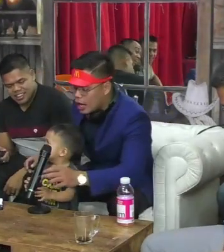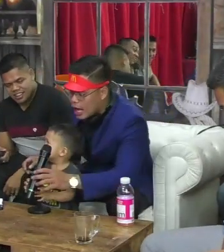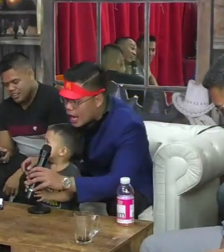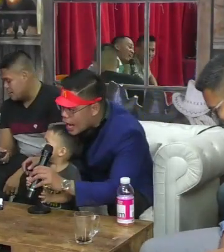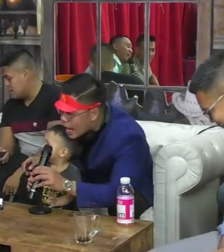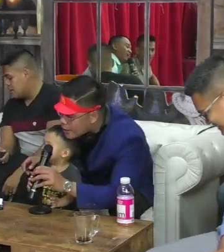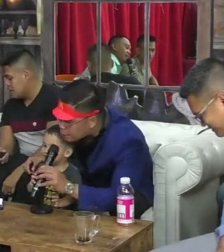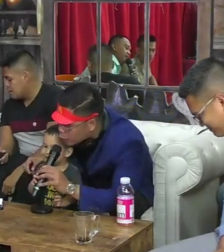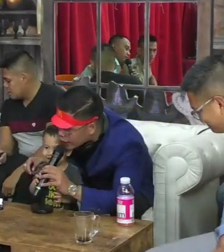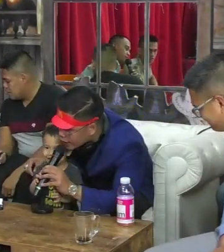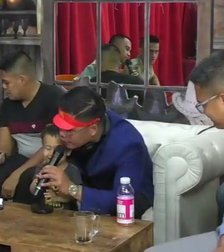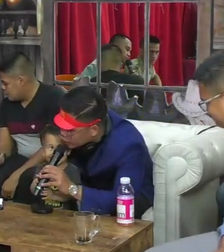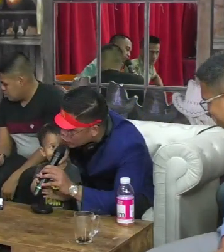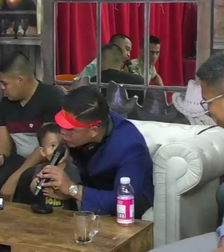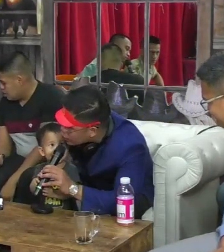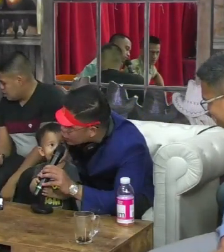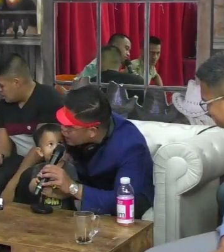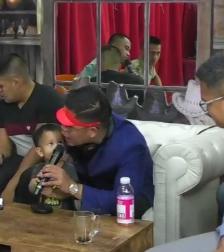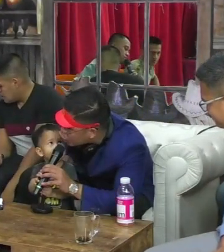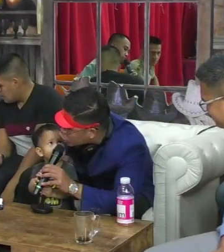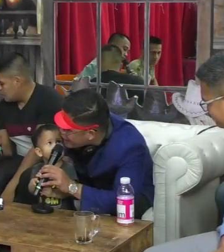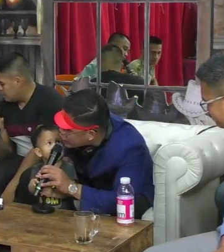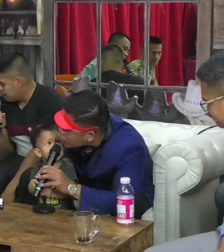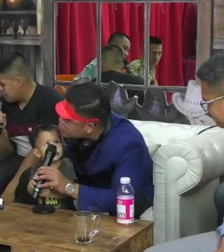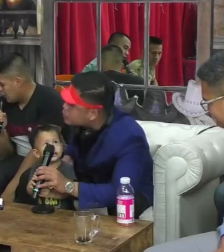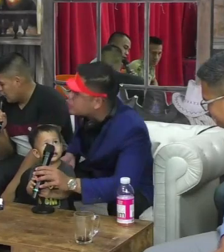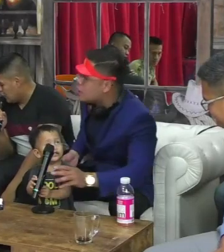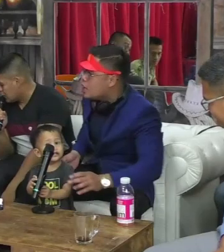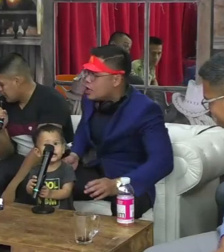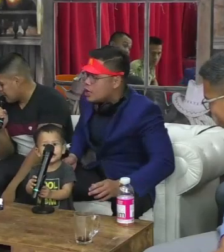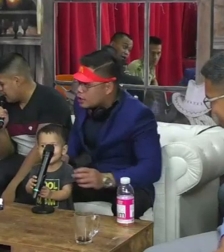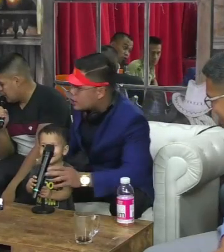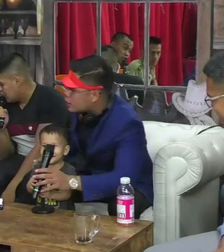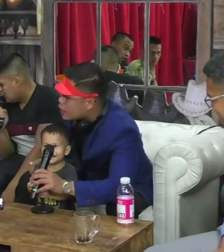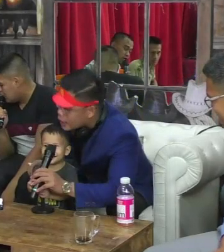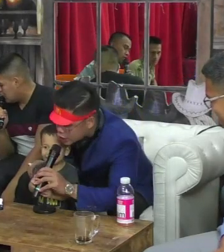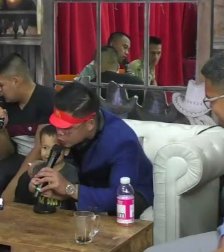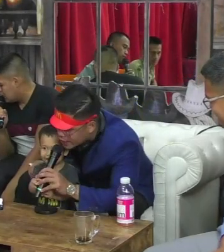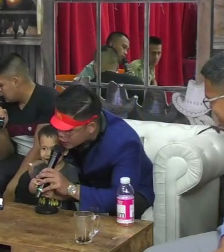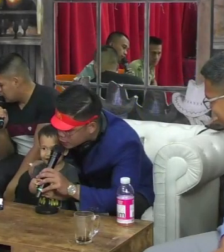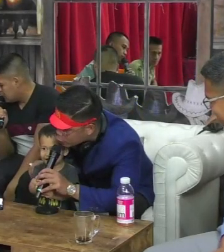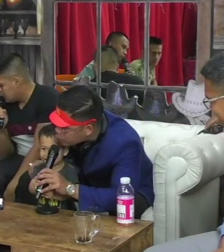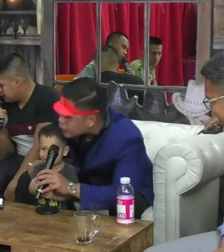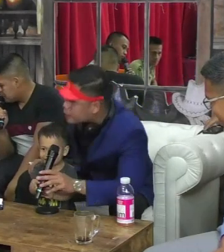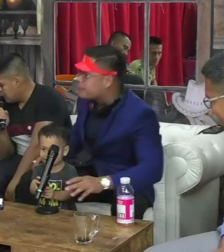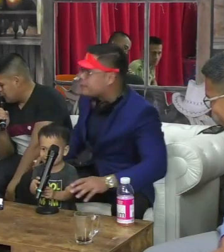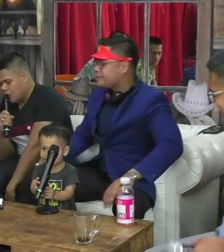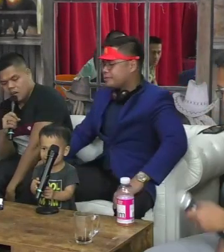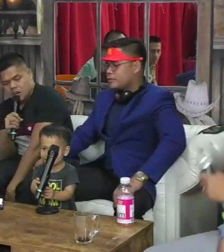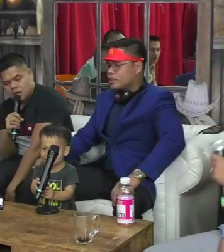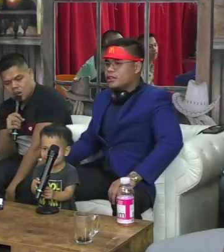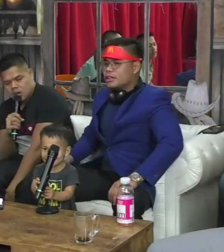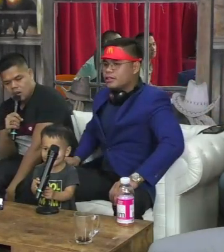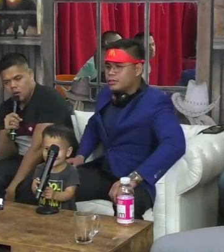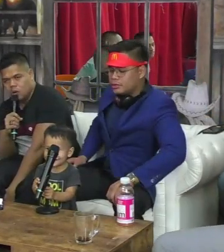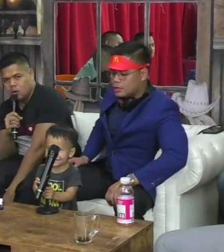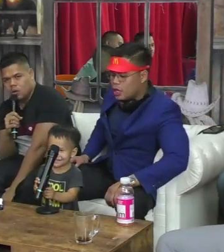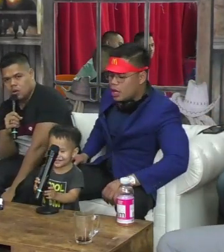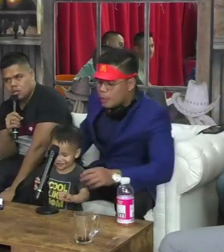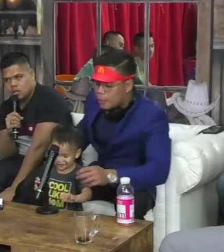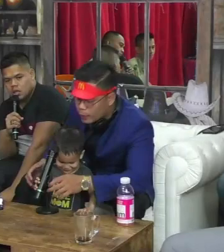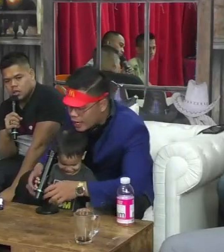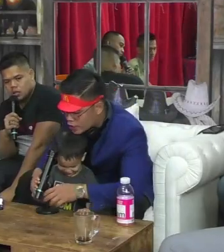product. I'm putting him into ano, autopilot. Autopilot. Oh. That's why he's moving.